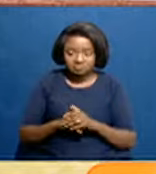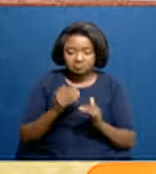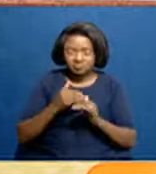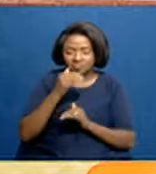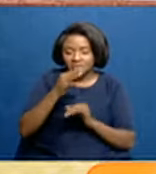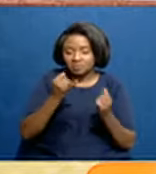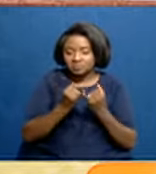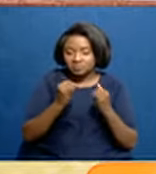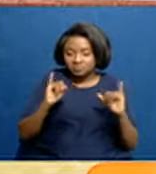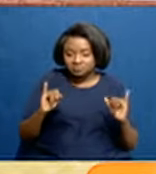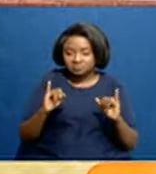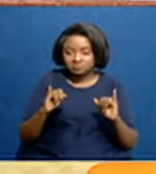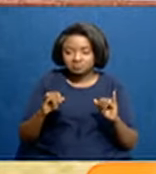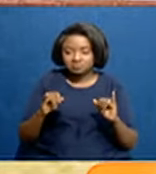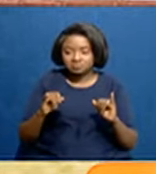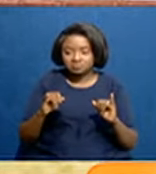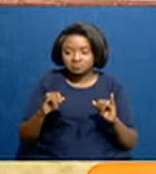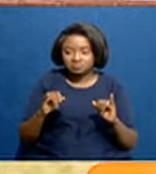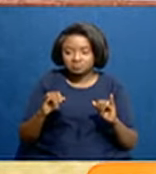Post-independence,